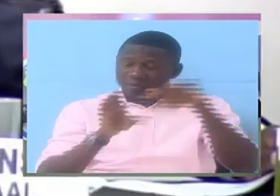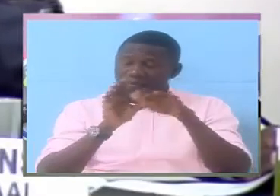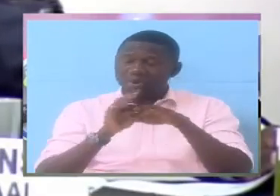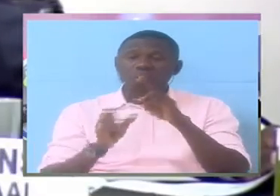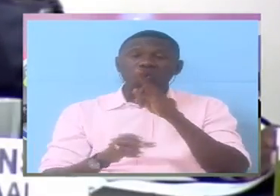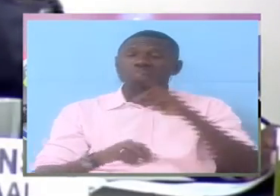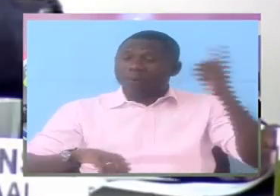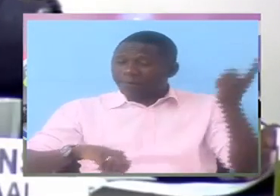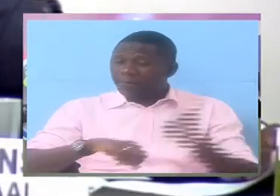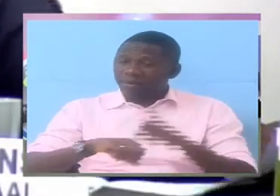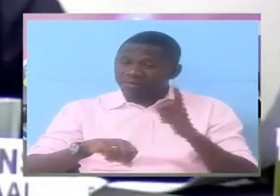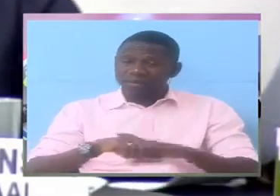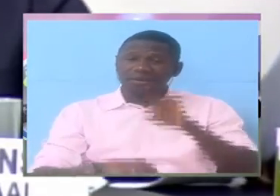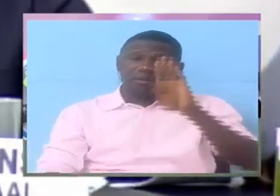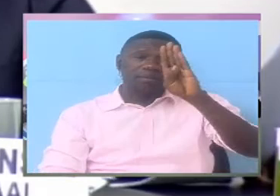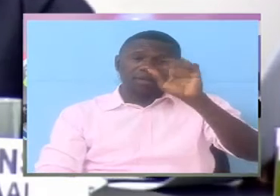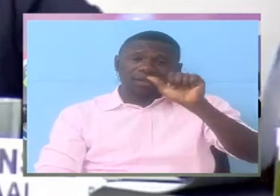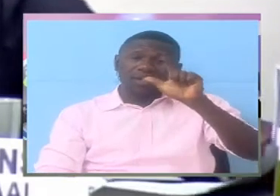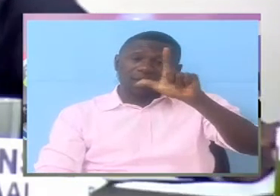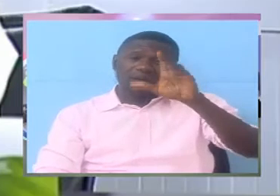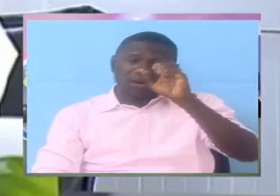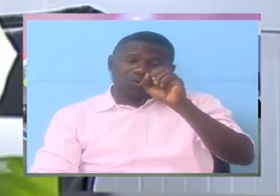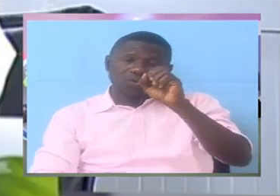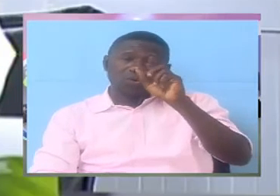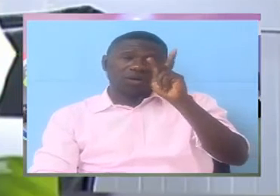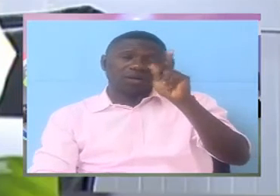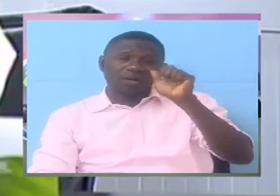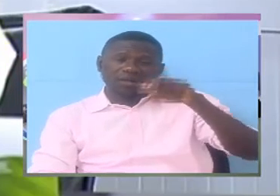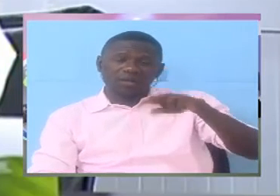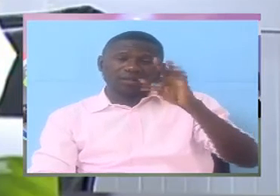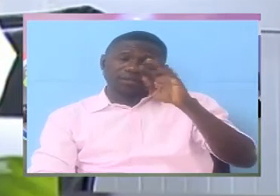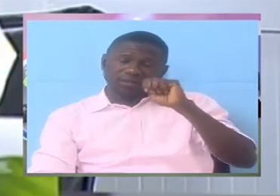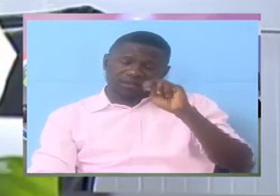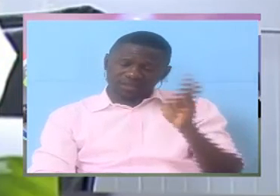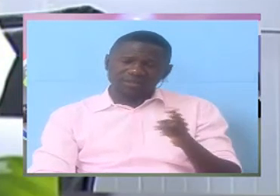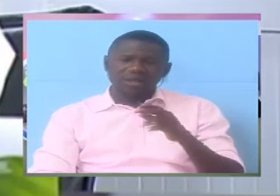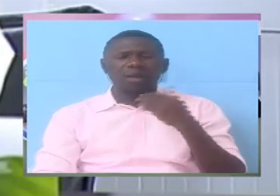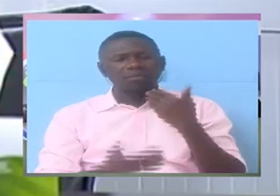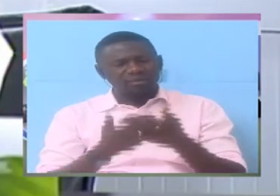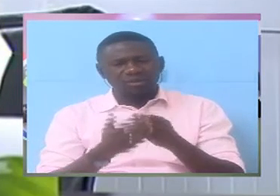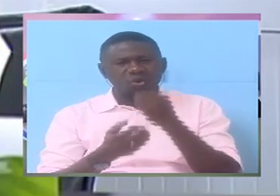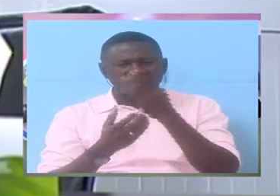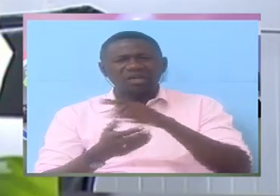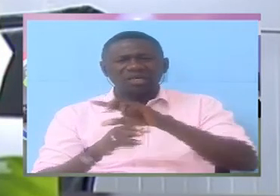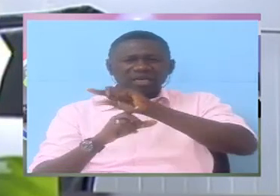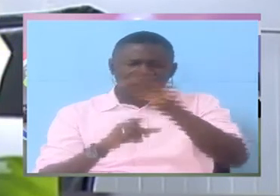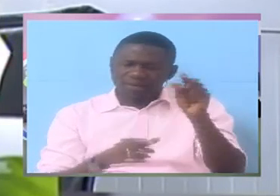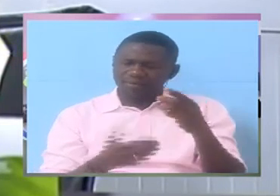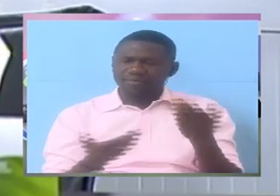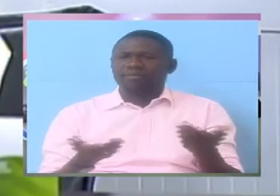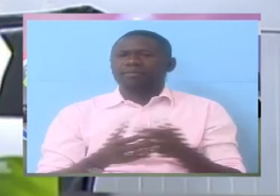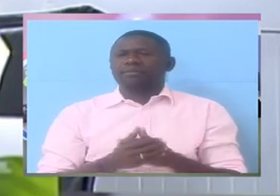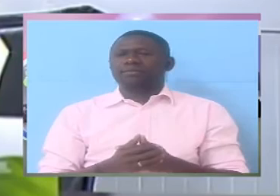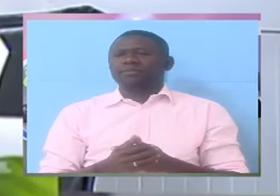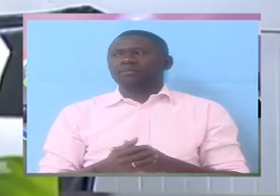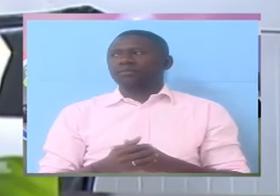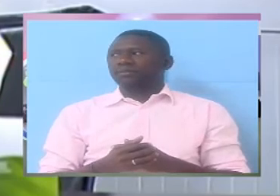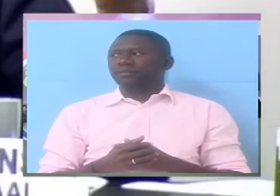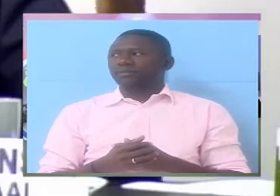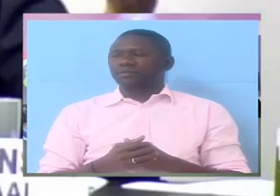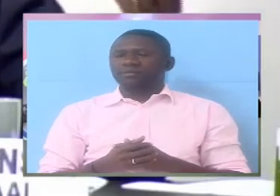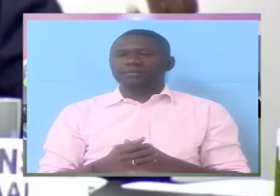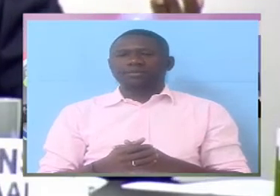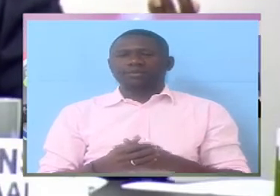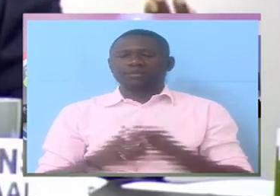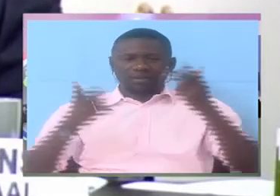mention their names. Ido nyo kote ngolo, beme ni alon koi, Mbulola atabalo kante kanbe. Ito fo. Lead counsel, how many times have been mentioned in their names? Lead